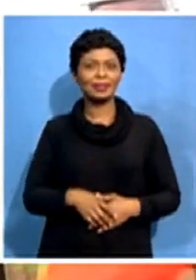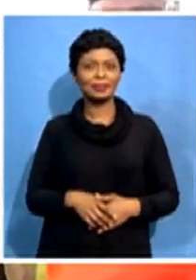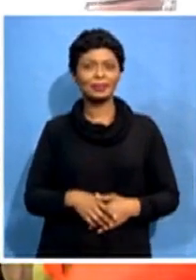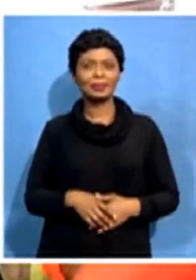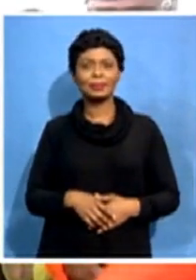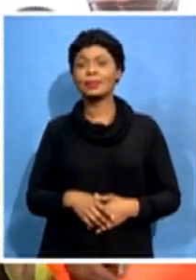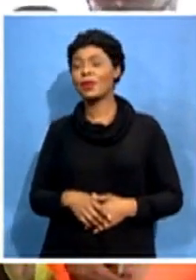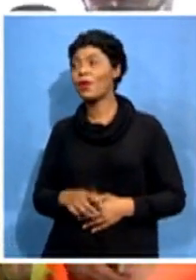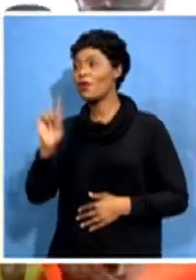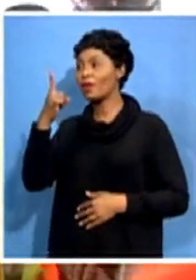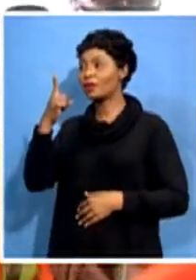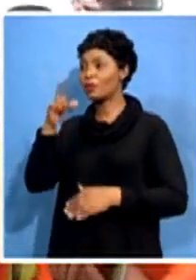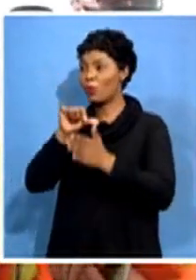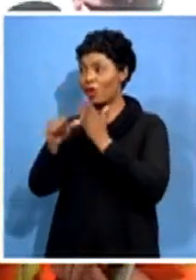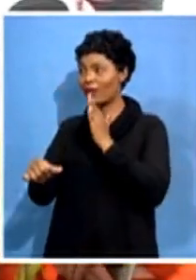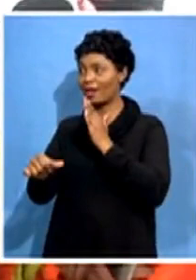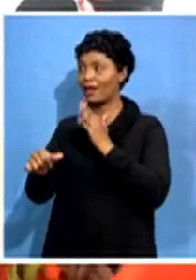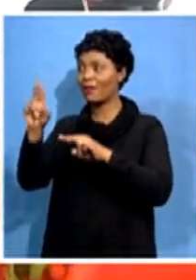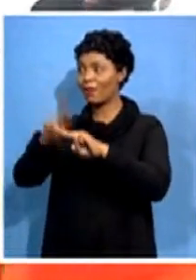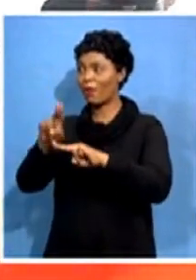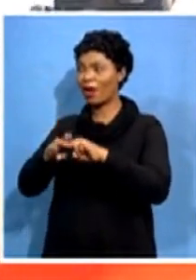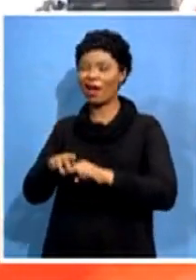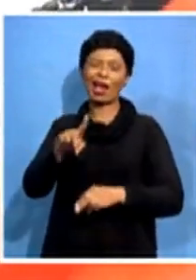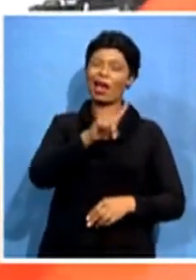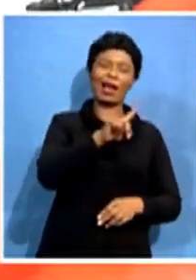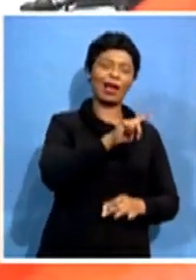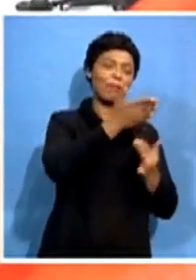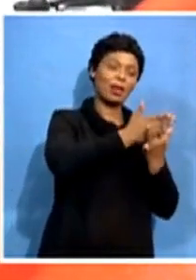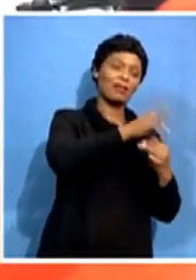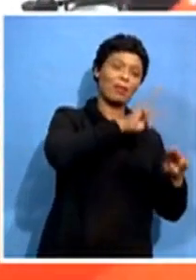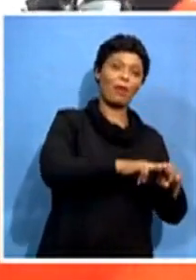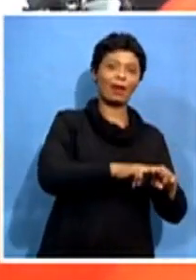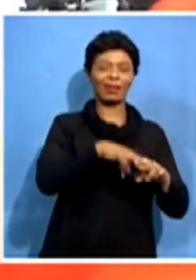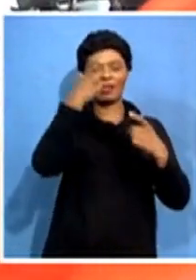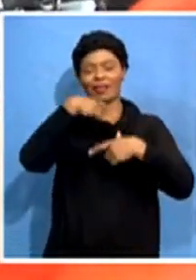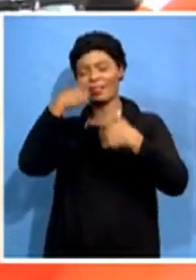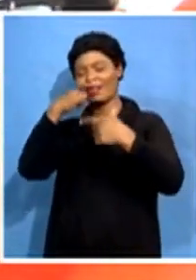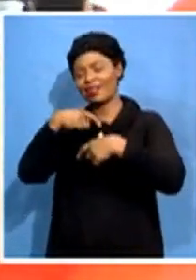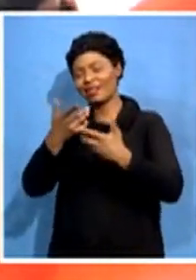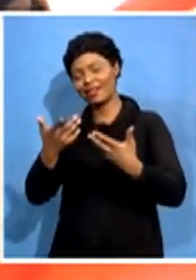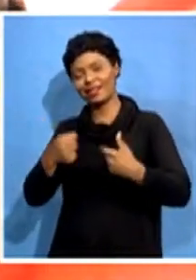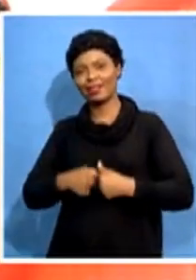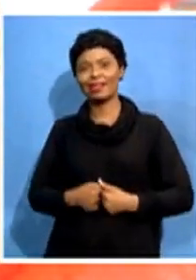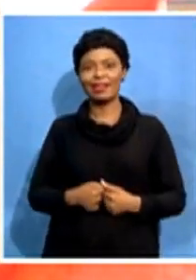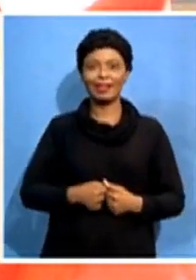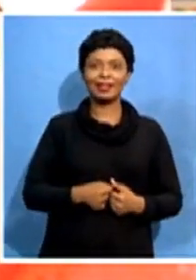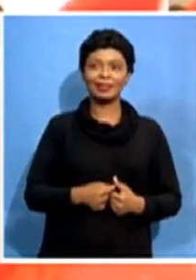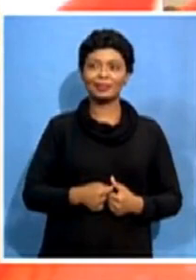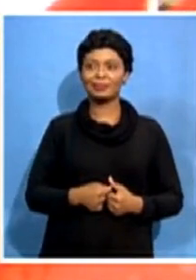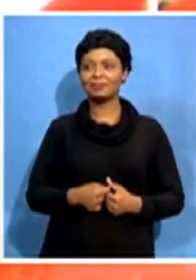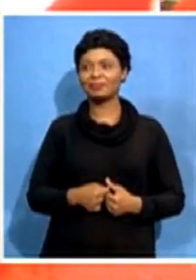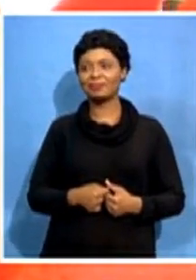Mid-February. No, I want the I'll give you a first little bit week. of grace. I'll give you a little bit of grace. So effectively, what it comes down to is